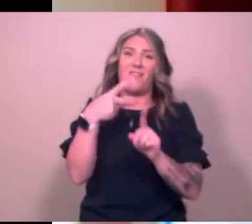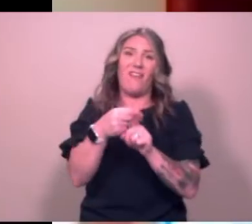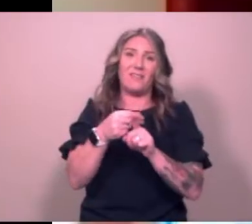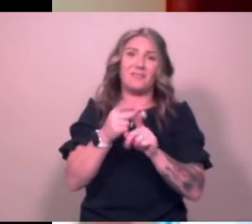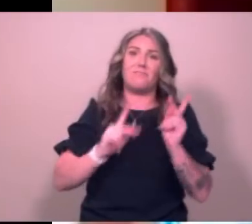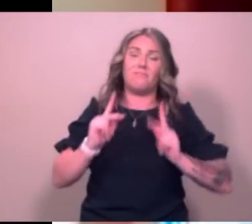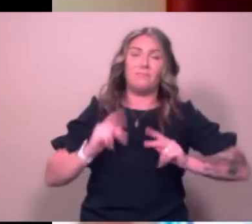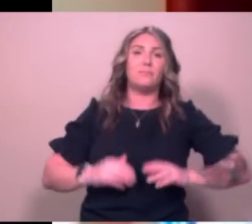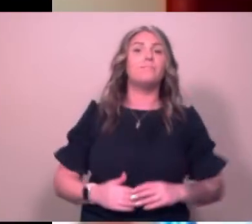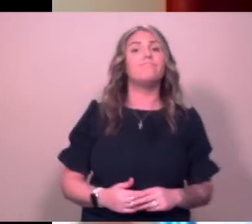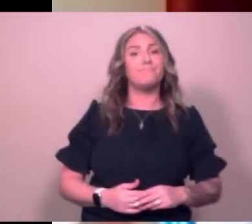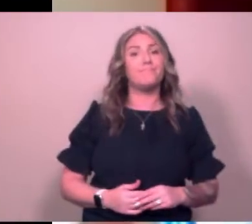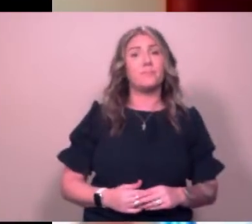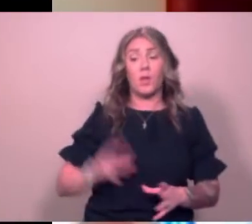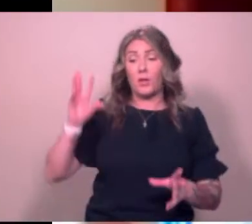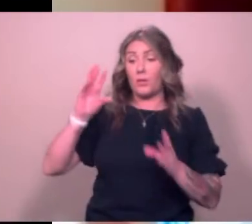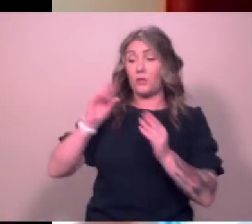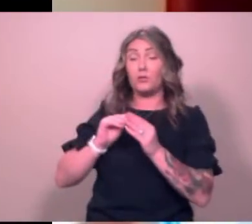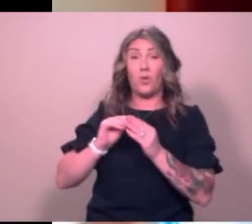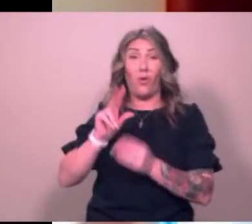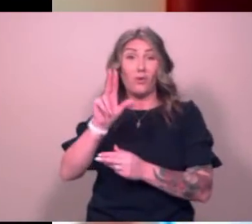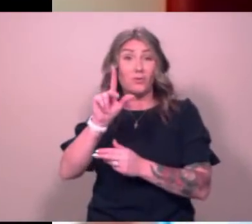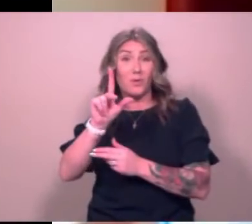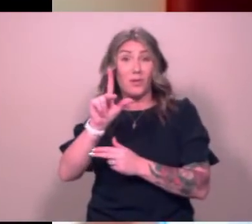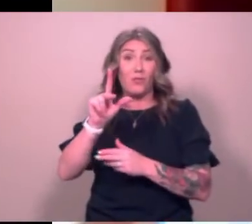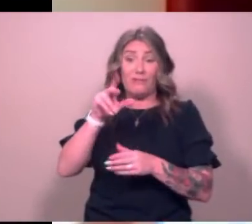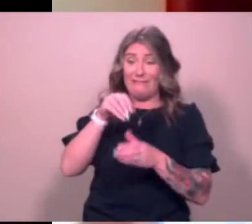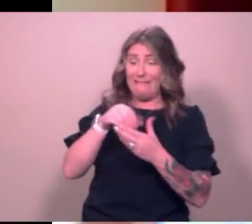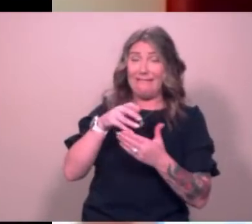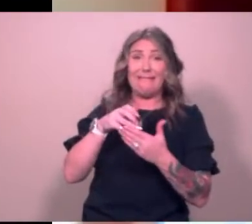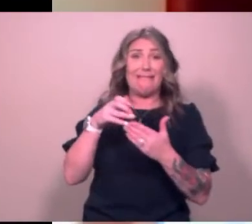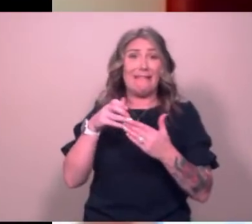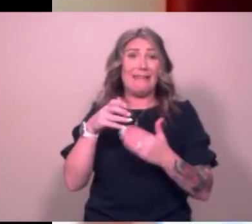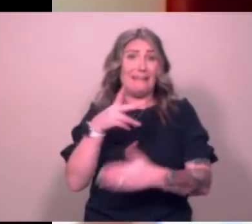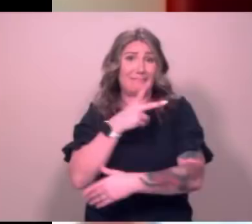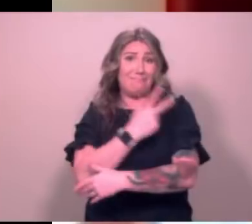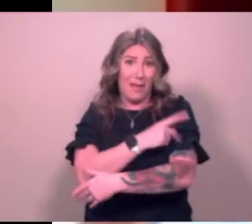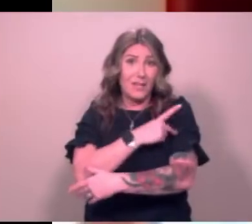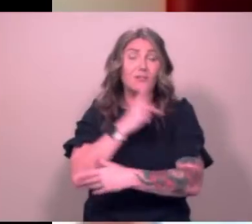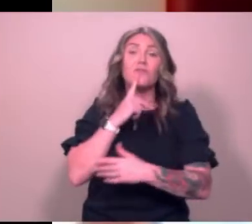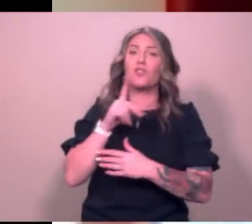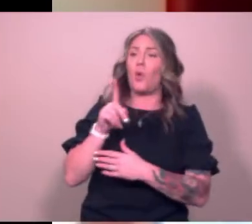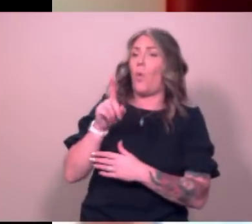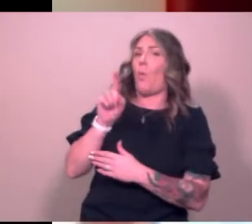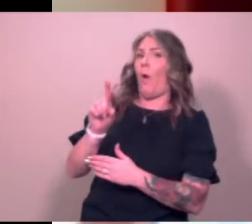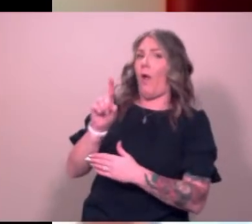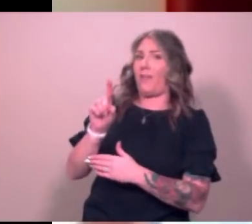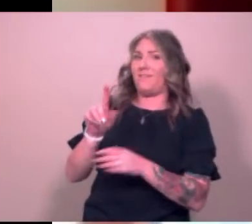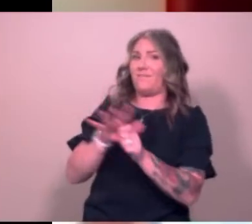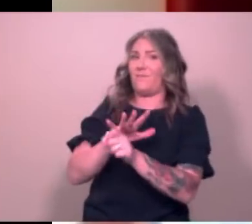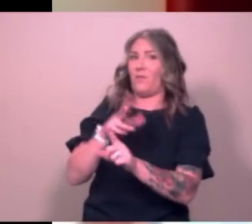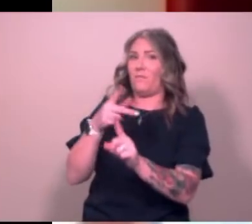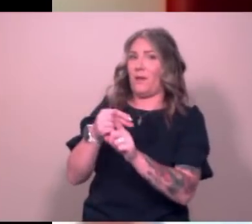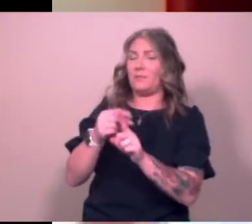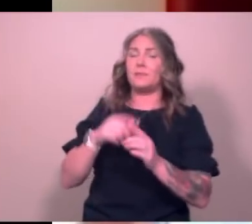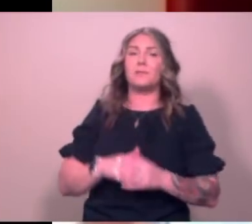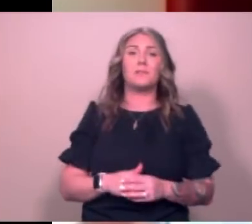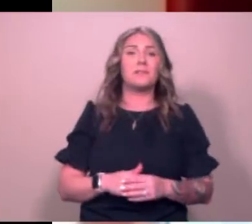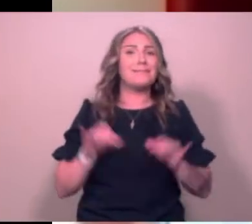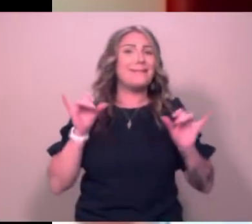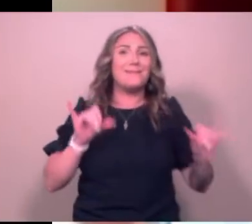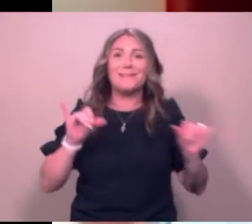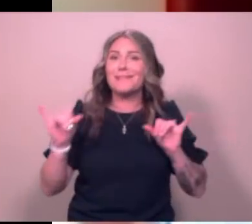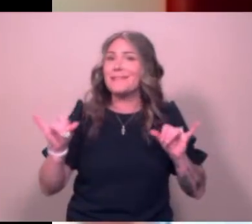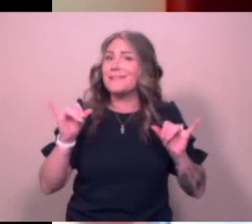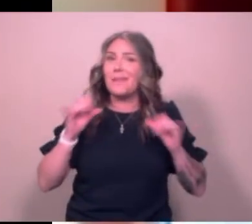unvaccinated. Of the total 23 that we have in-house of active and inactive, again, only 1 is vaccinated. So again, the same picture, the